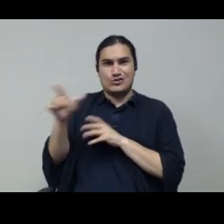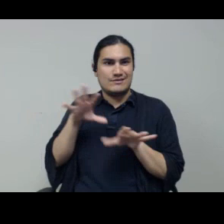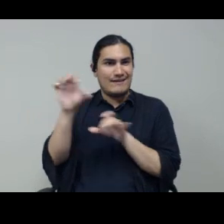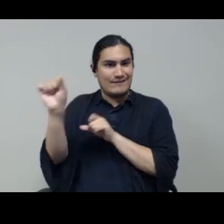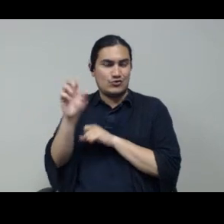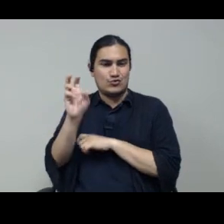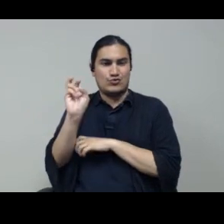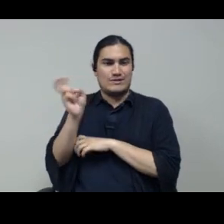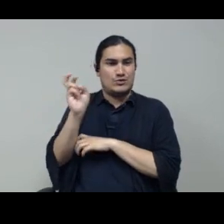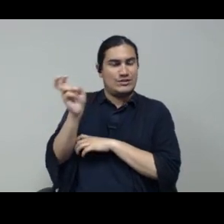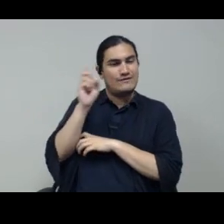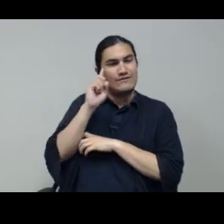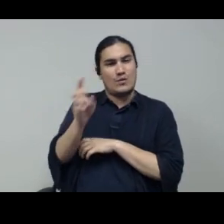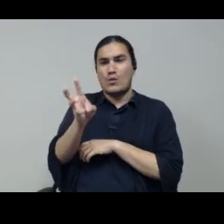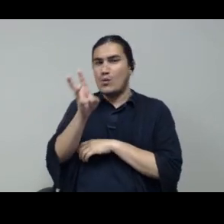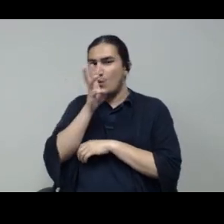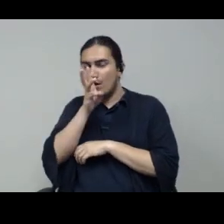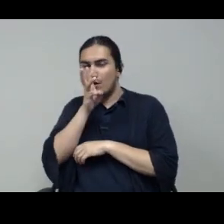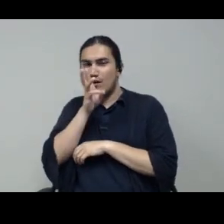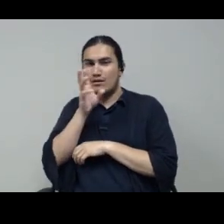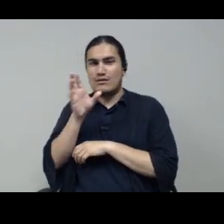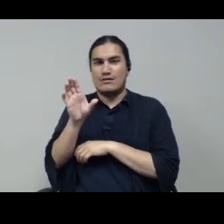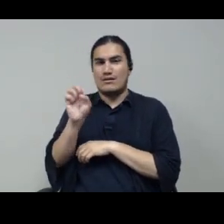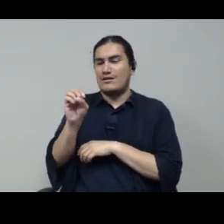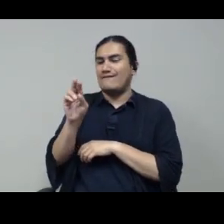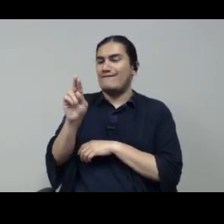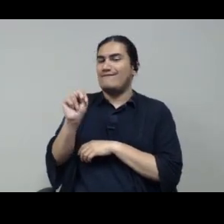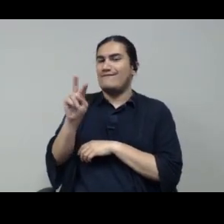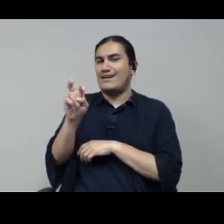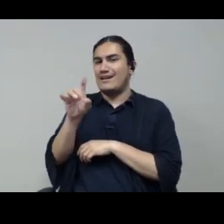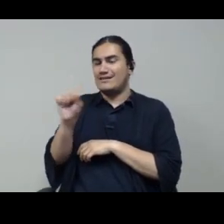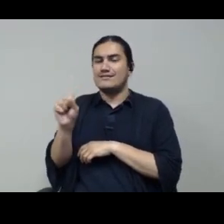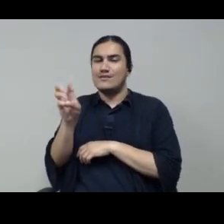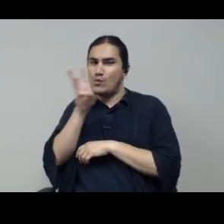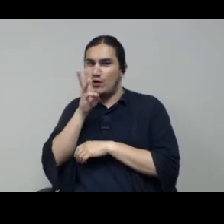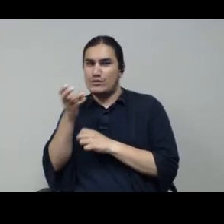transportation for water conveyance and water supply. That is very brave.